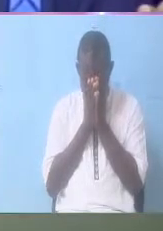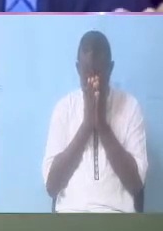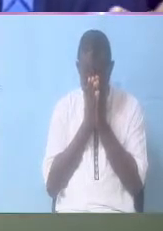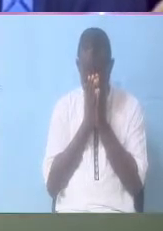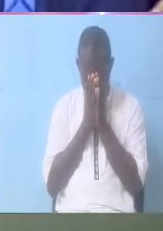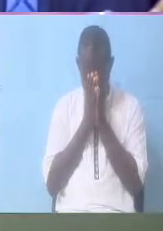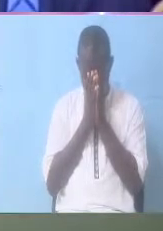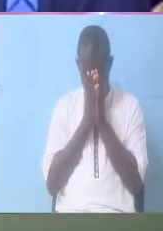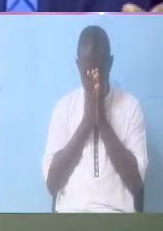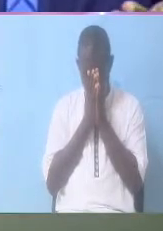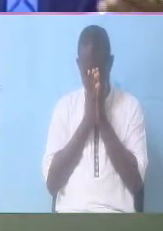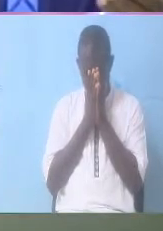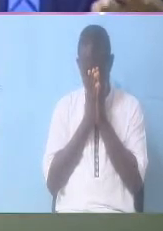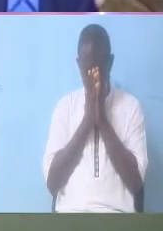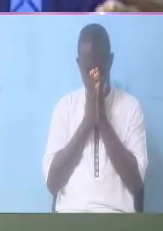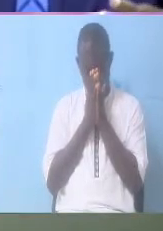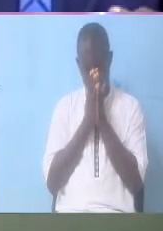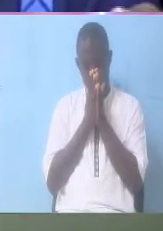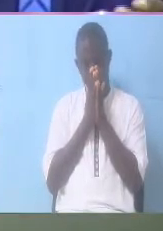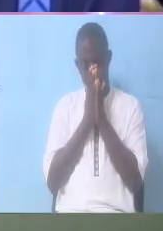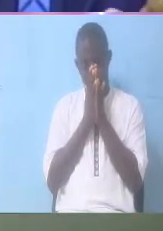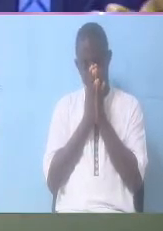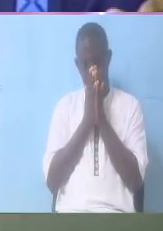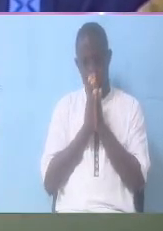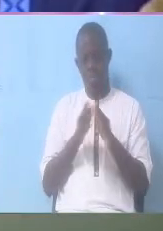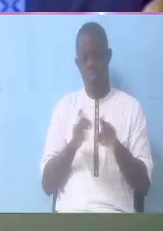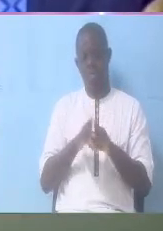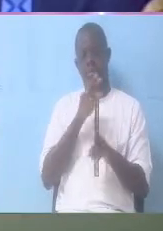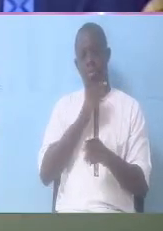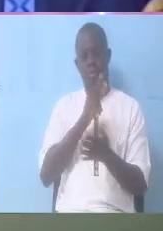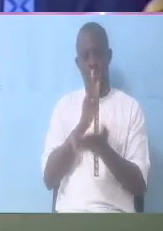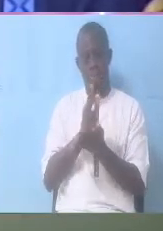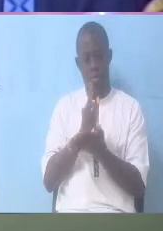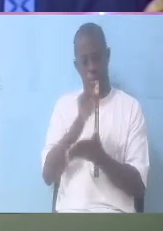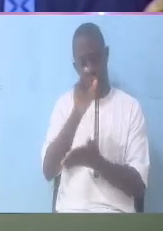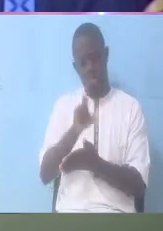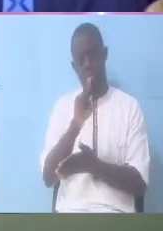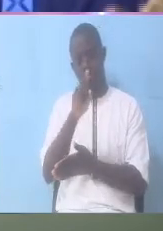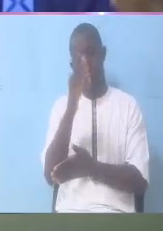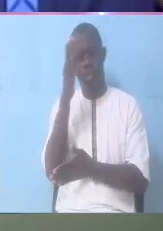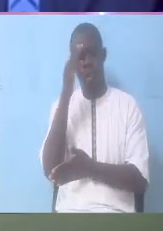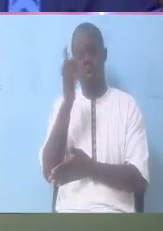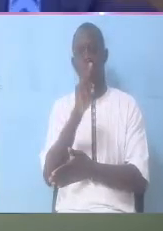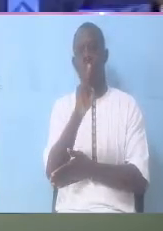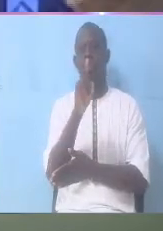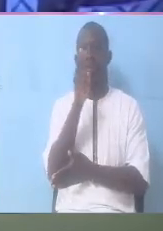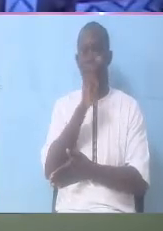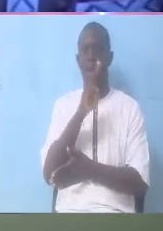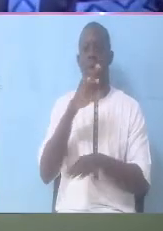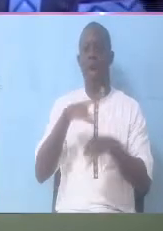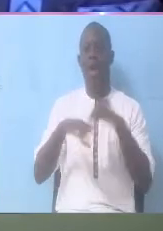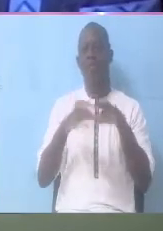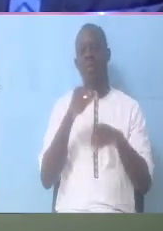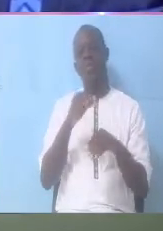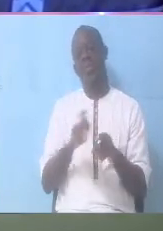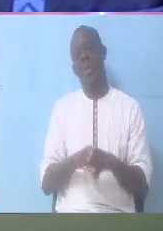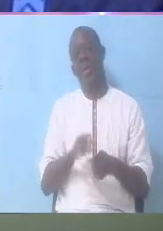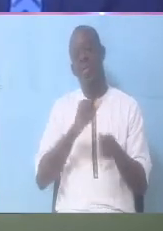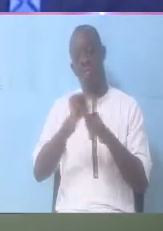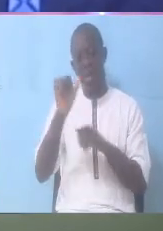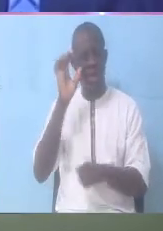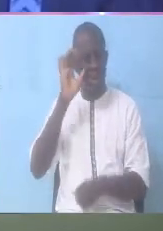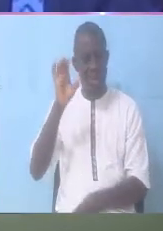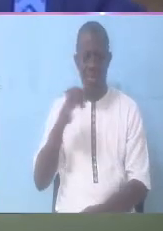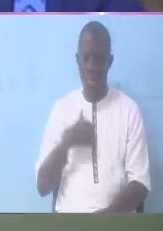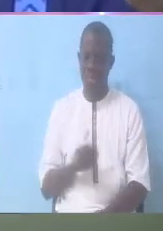Mr. Witness, you know what you are trying to avoid? Sir, let me tell you one thing. If you deny me, I will give you names, find out